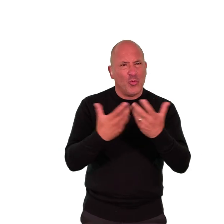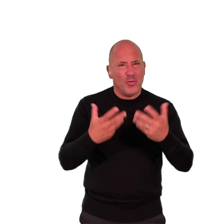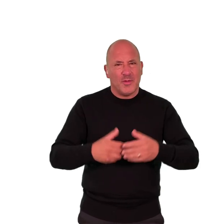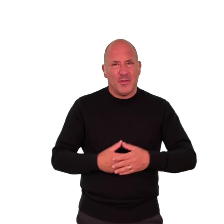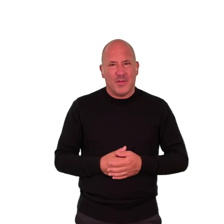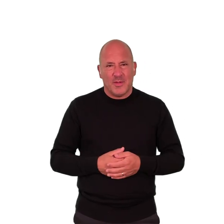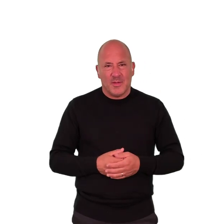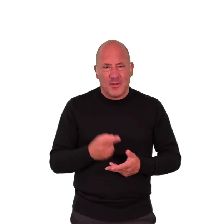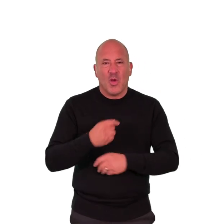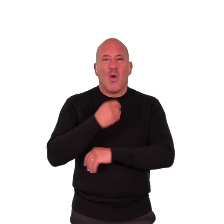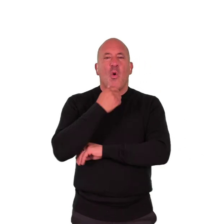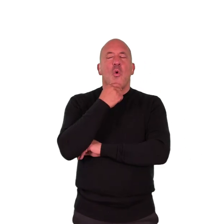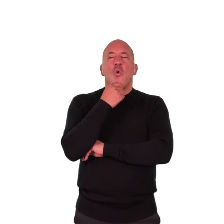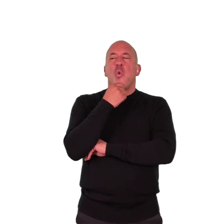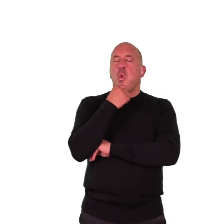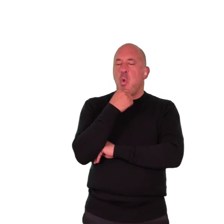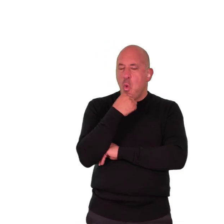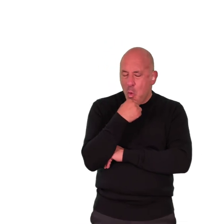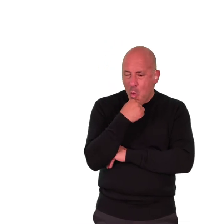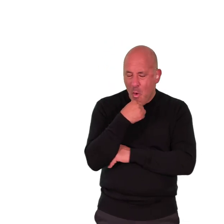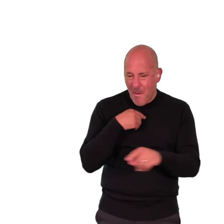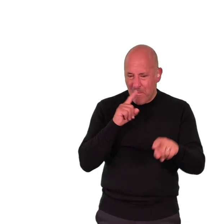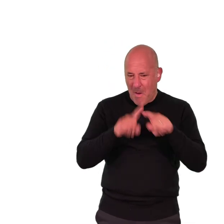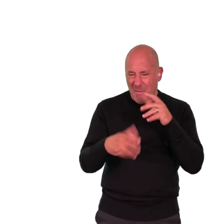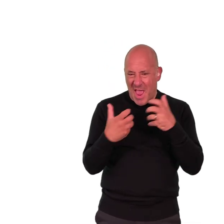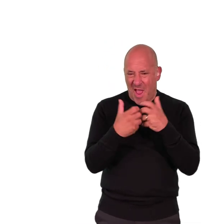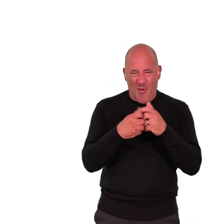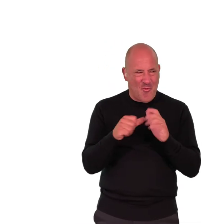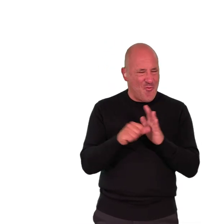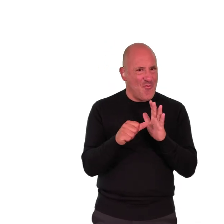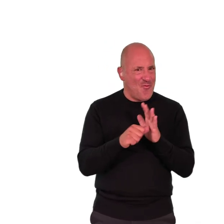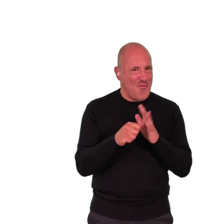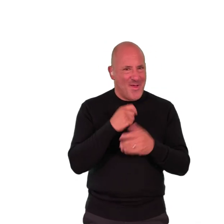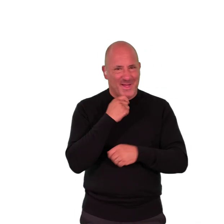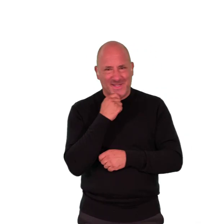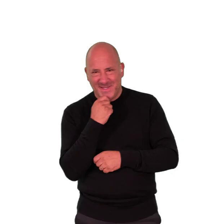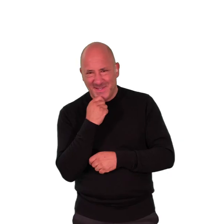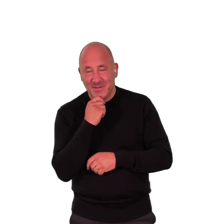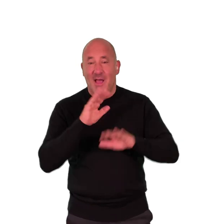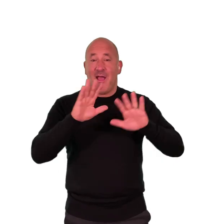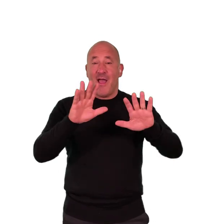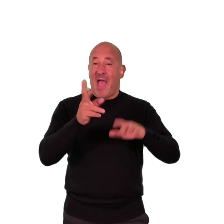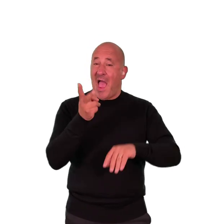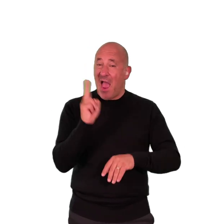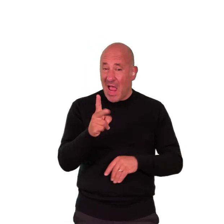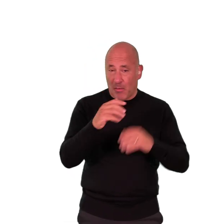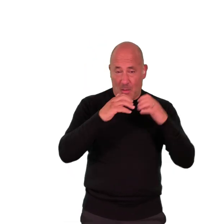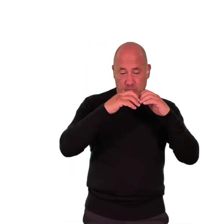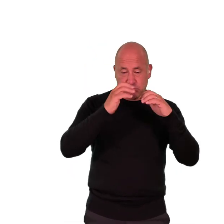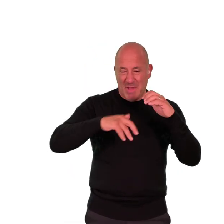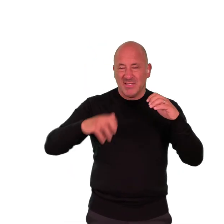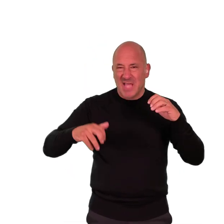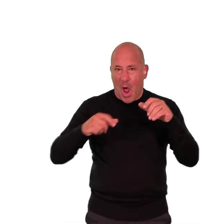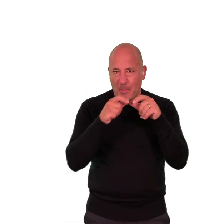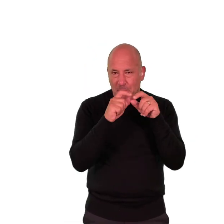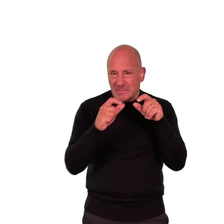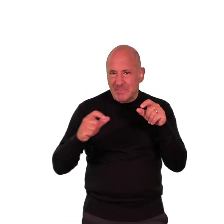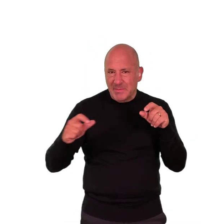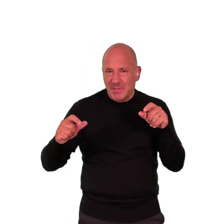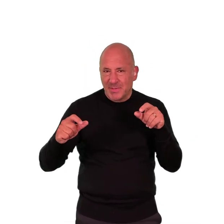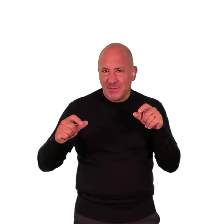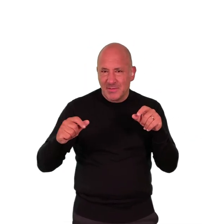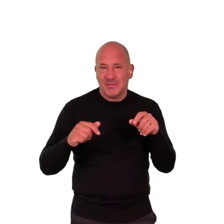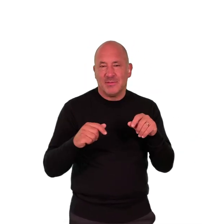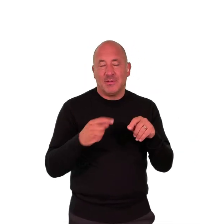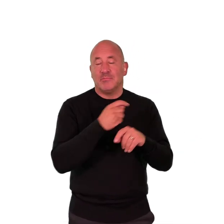to know where to start with this question, so let's go back to the advice of breaking it down into smaller steps. Some people